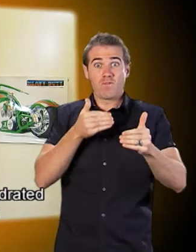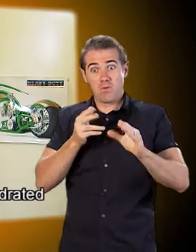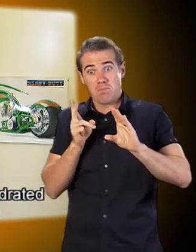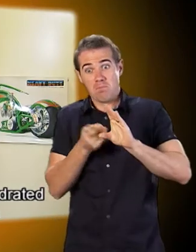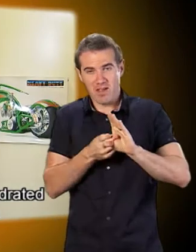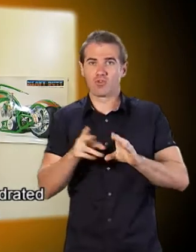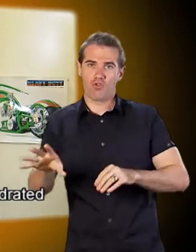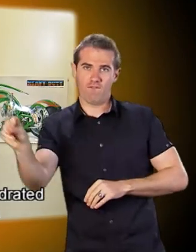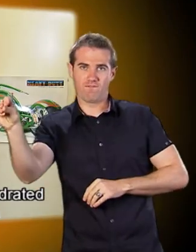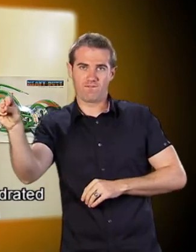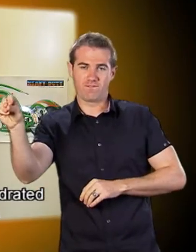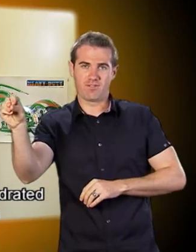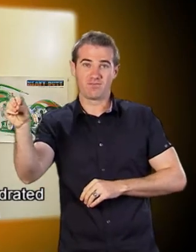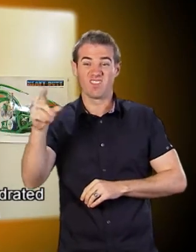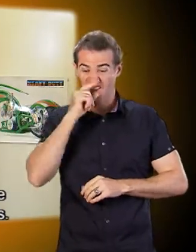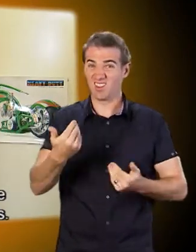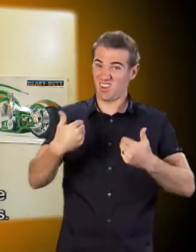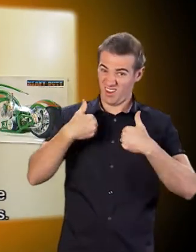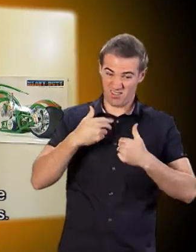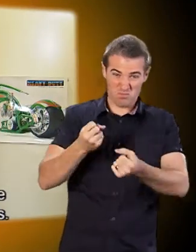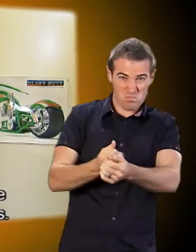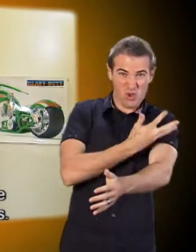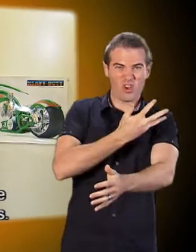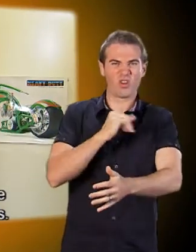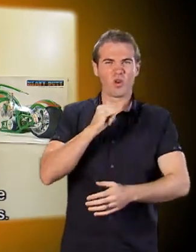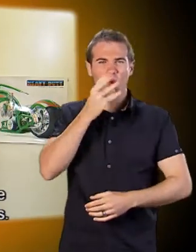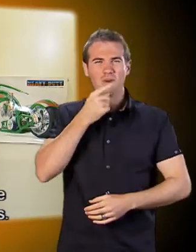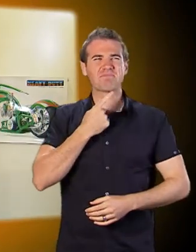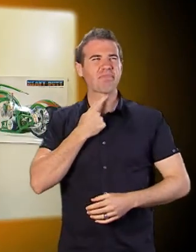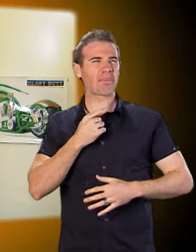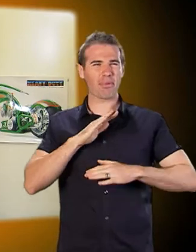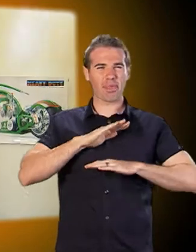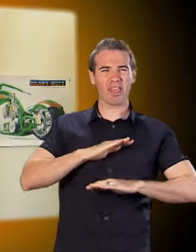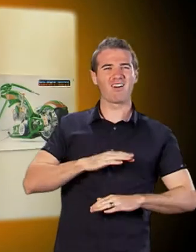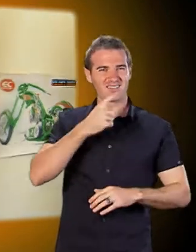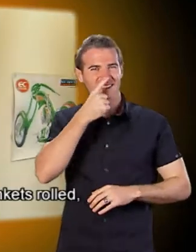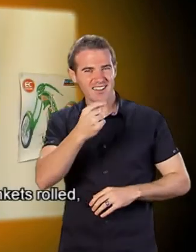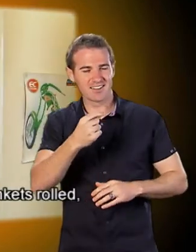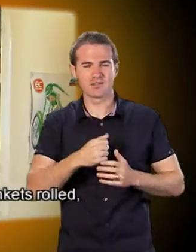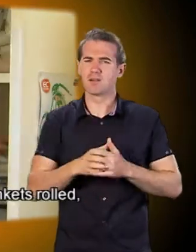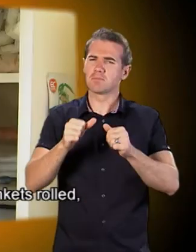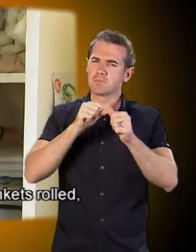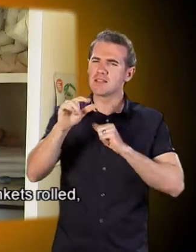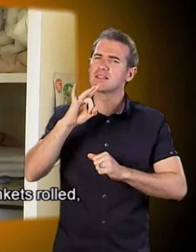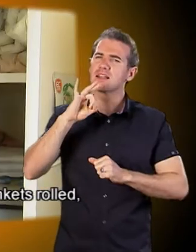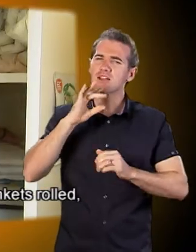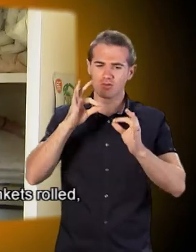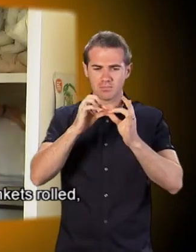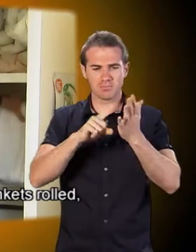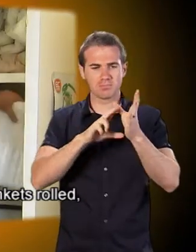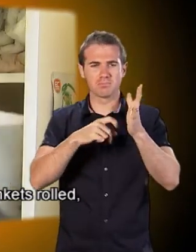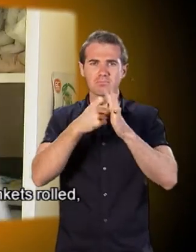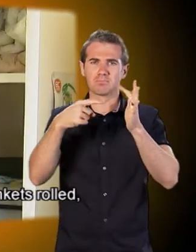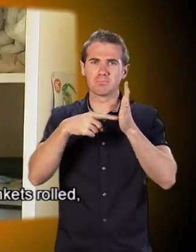You can become dehydrated or receive burns from improper use of electric blankets. It's best to store electric